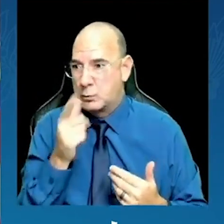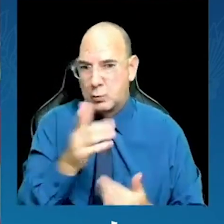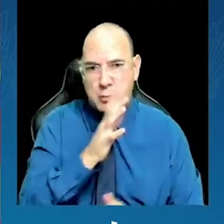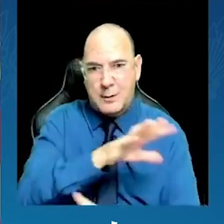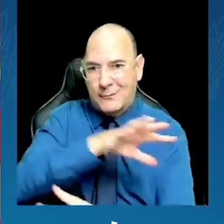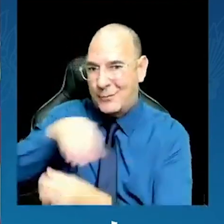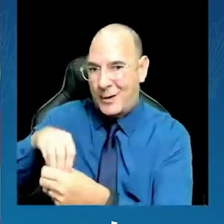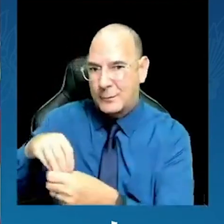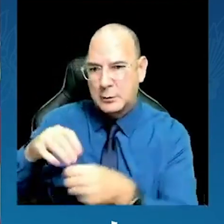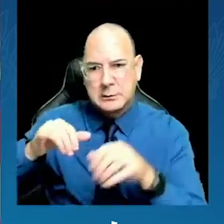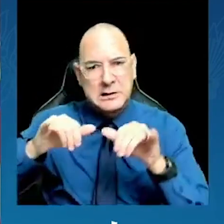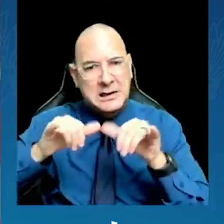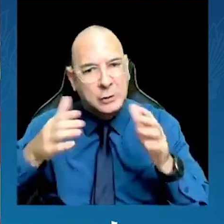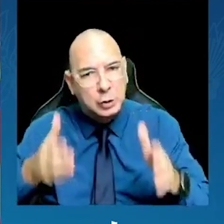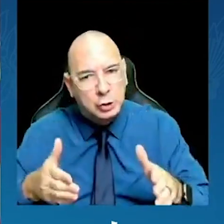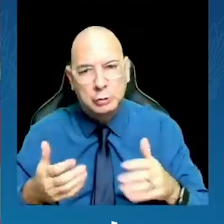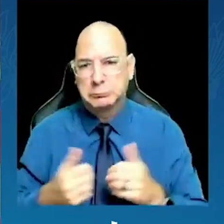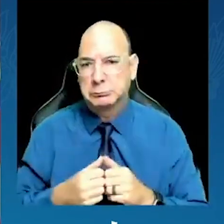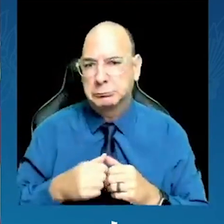literally rocket scientists,